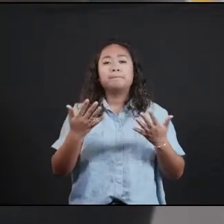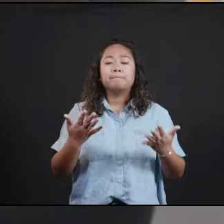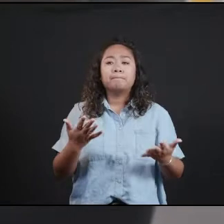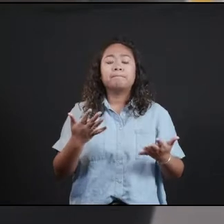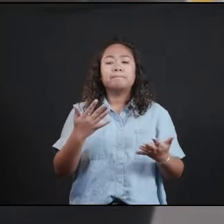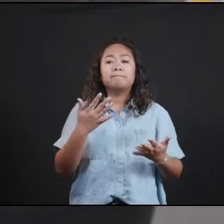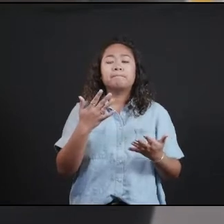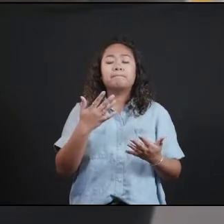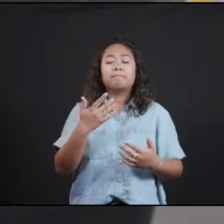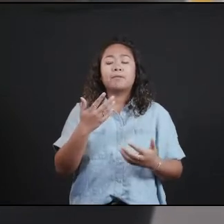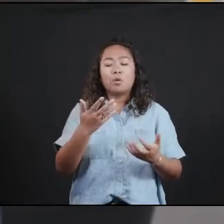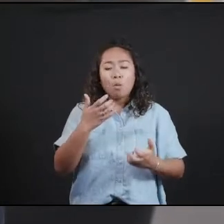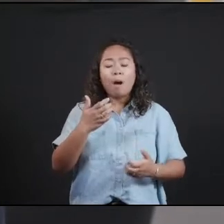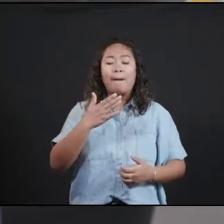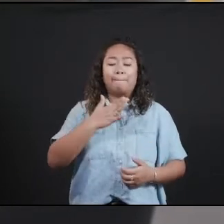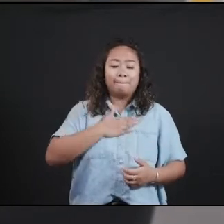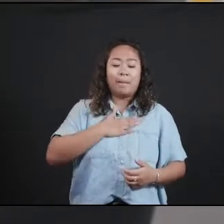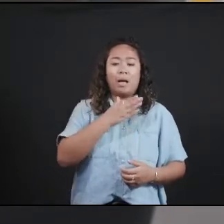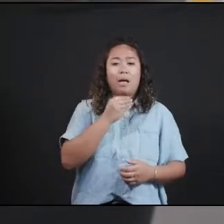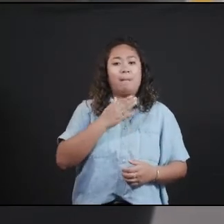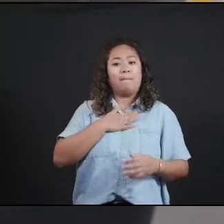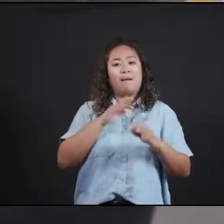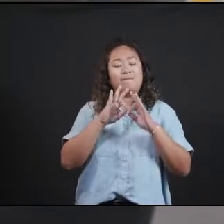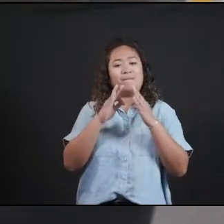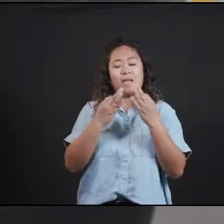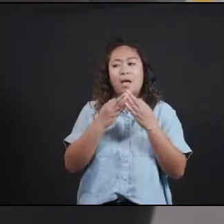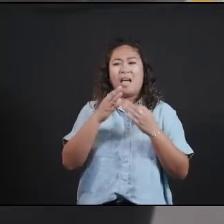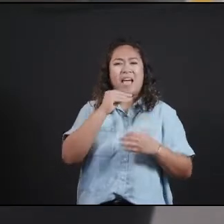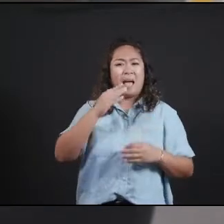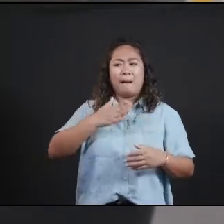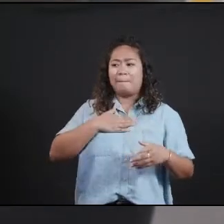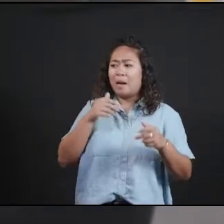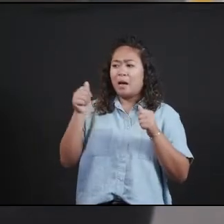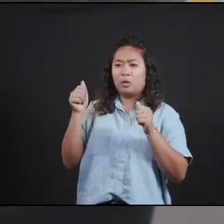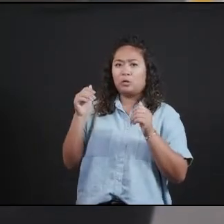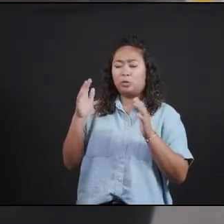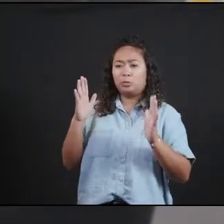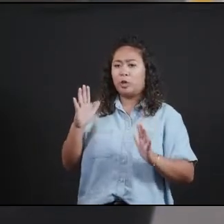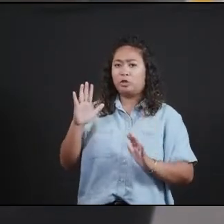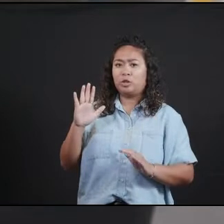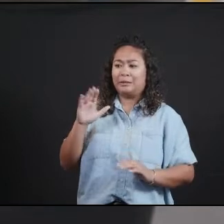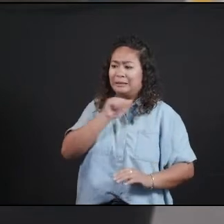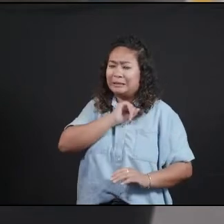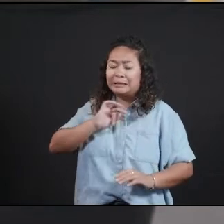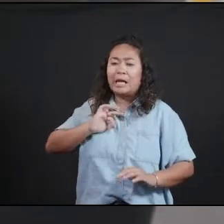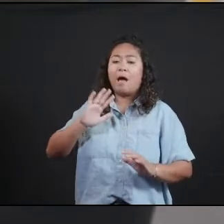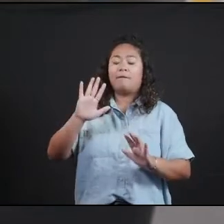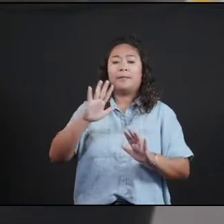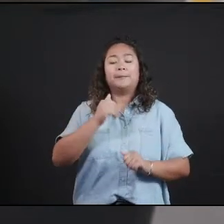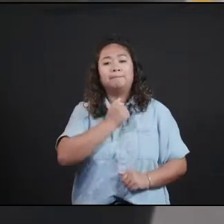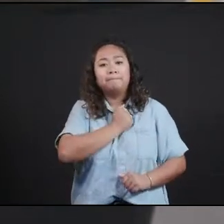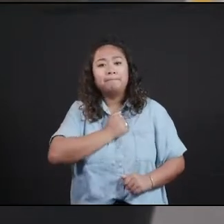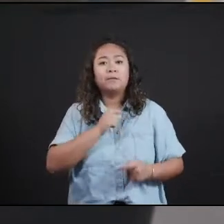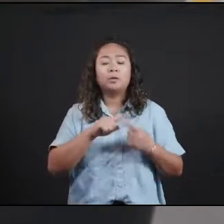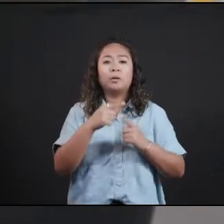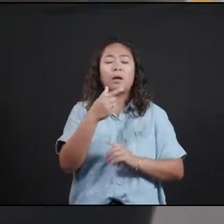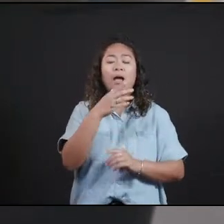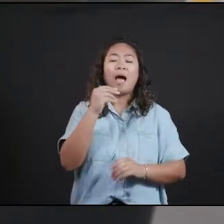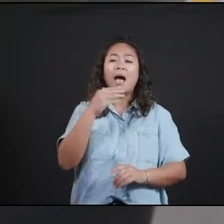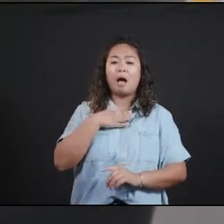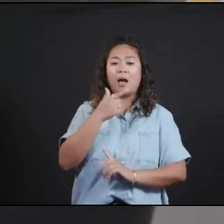questioning, I would also like to say warm welcome to Oriental Bank, who already has a full-page ad in the